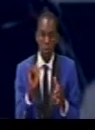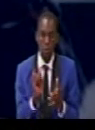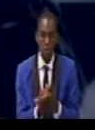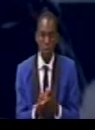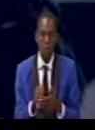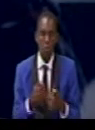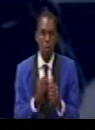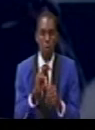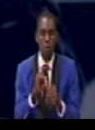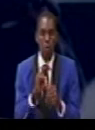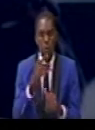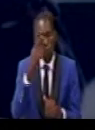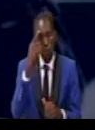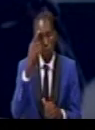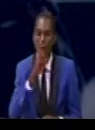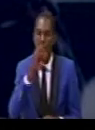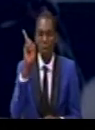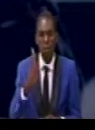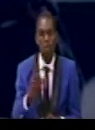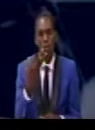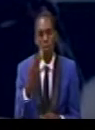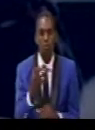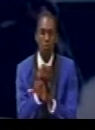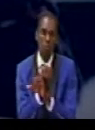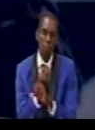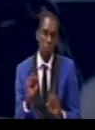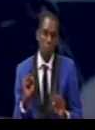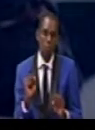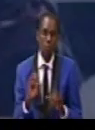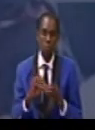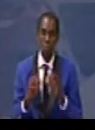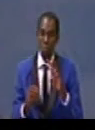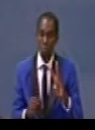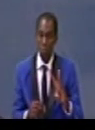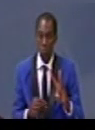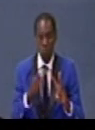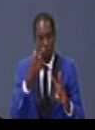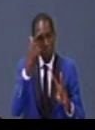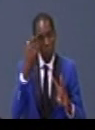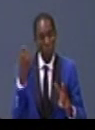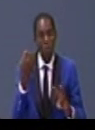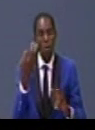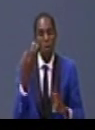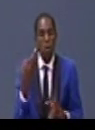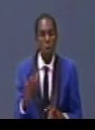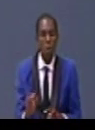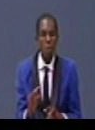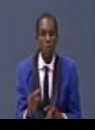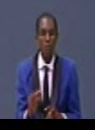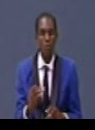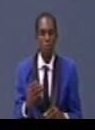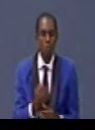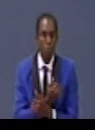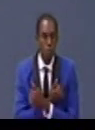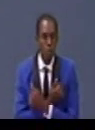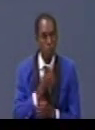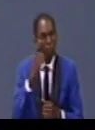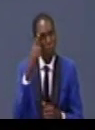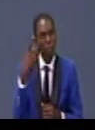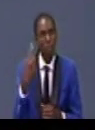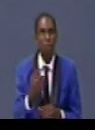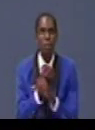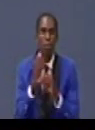of salvation. Assurance of salvation. Number two, because of affection for the Savior. And we want